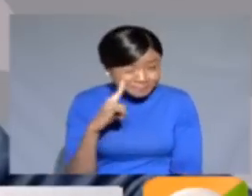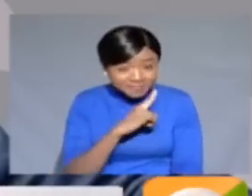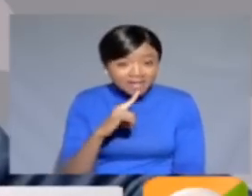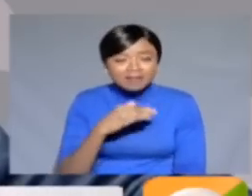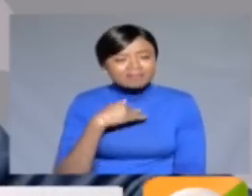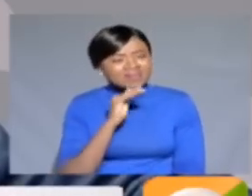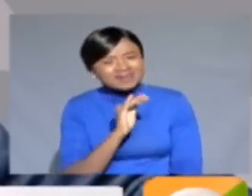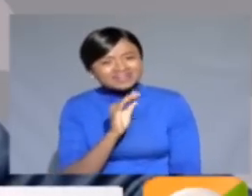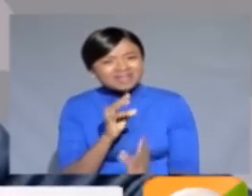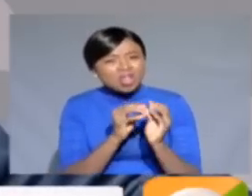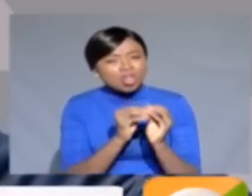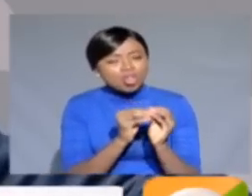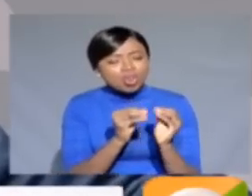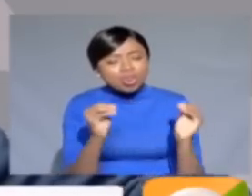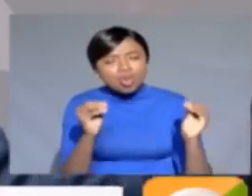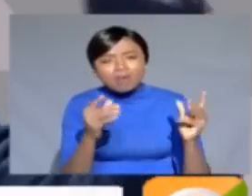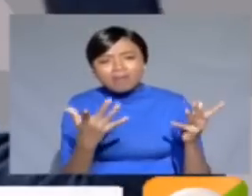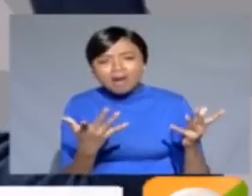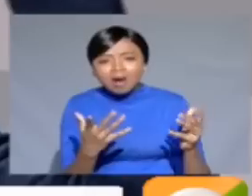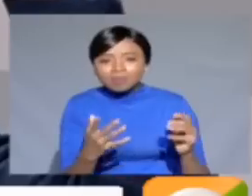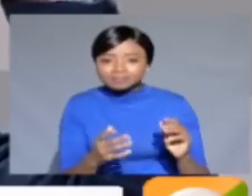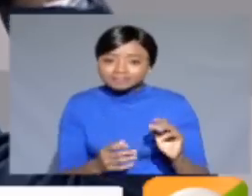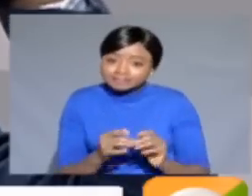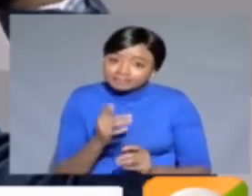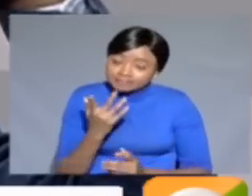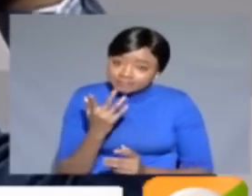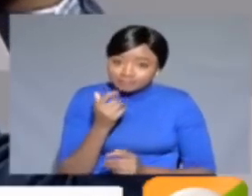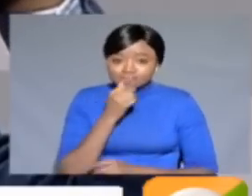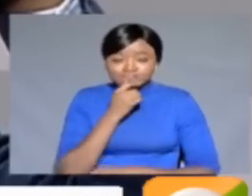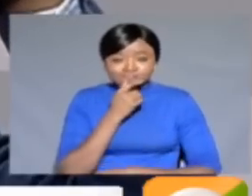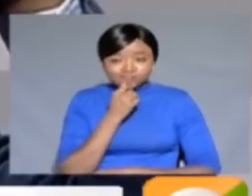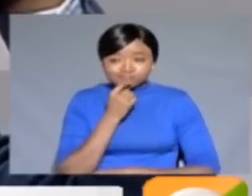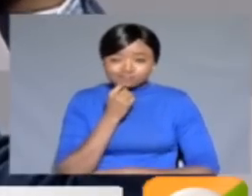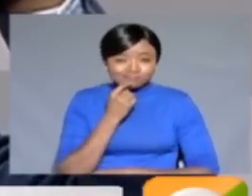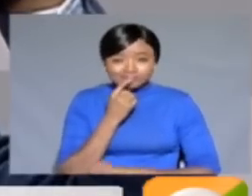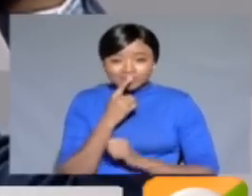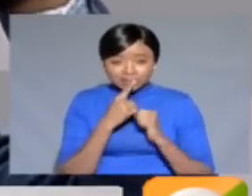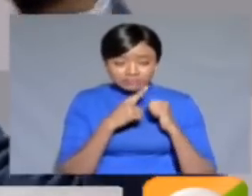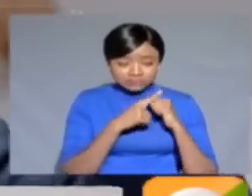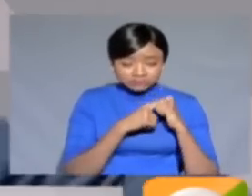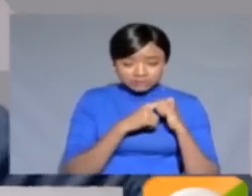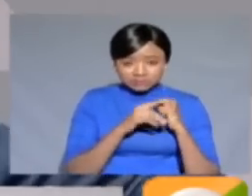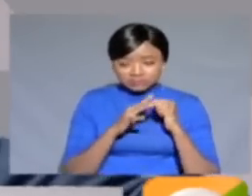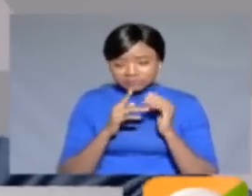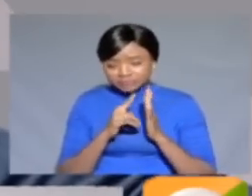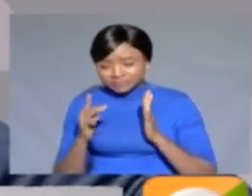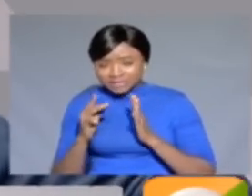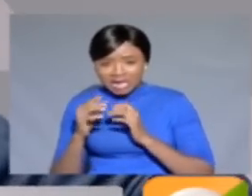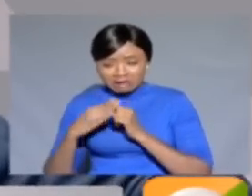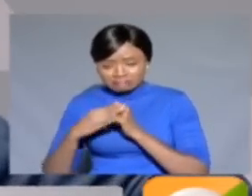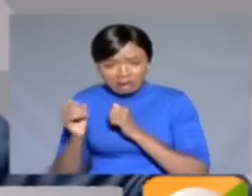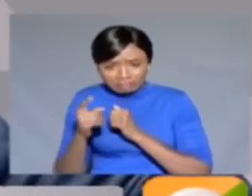is it going to take?" He says, "Realistically," he says, 6 to 9 months.